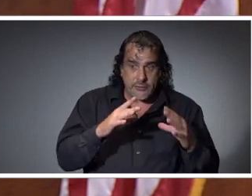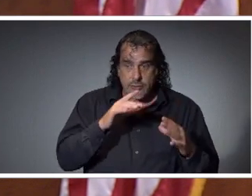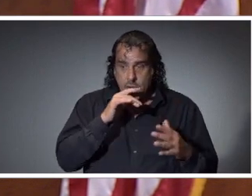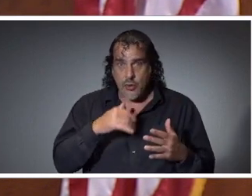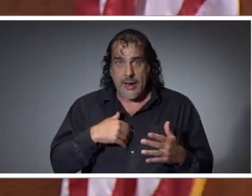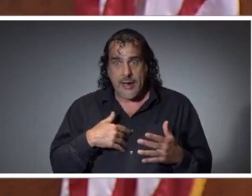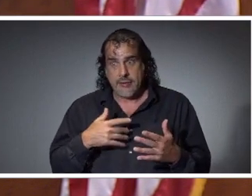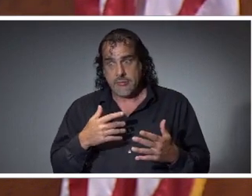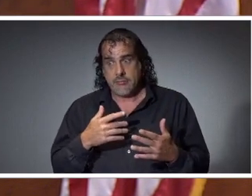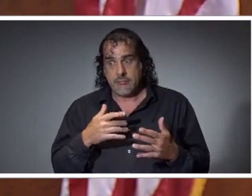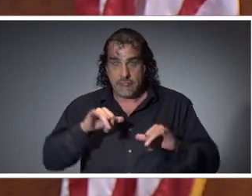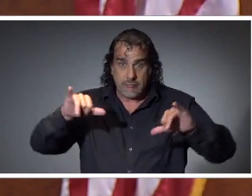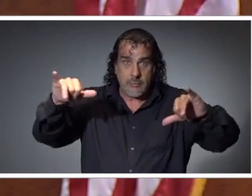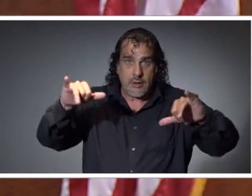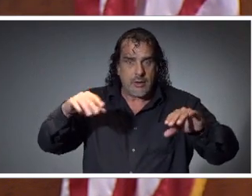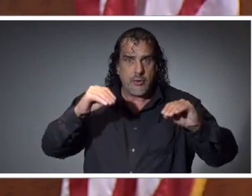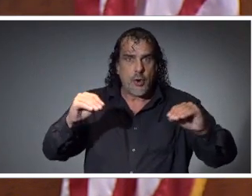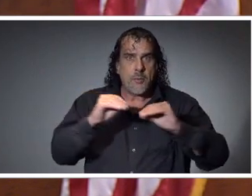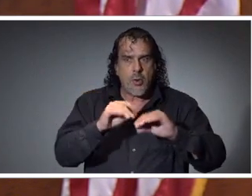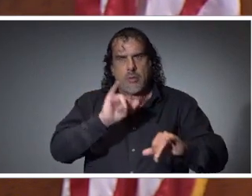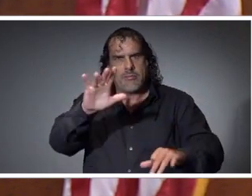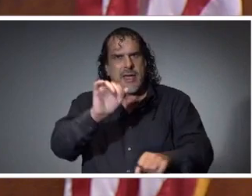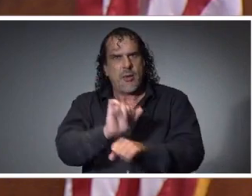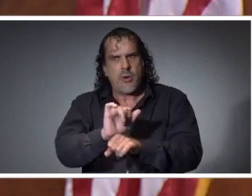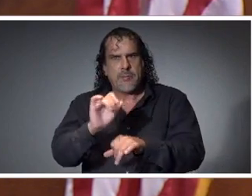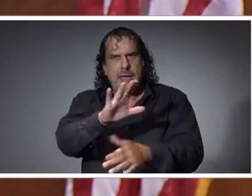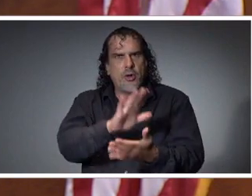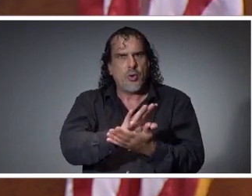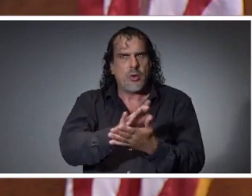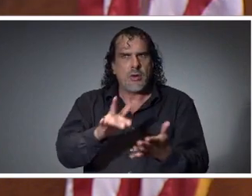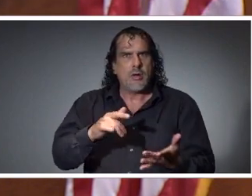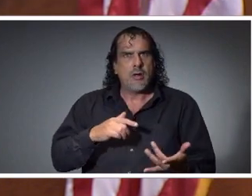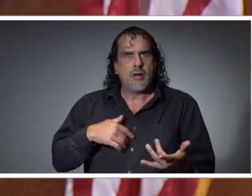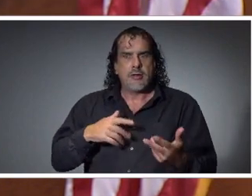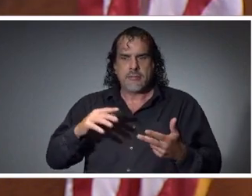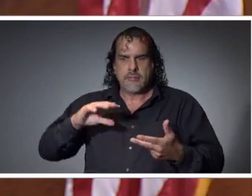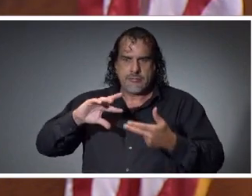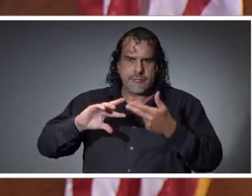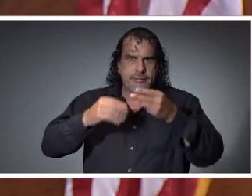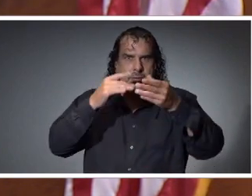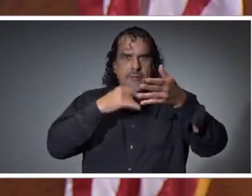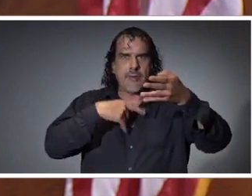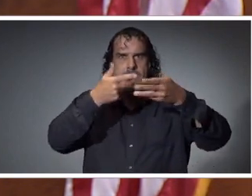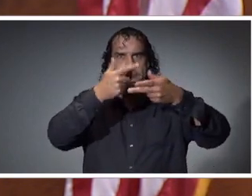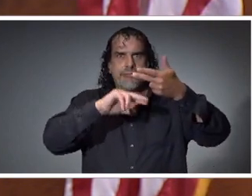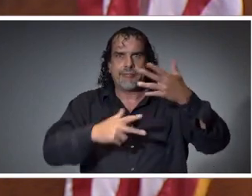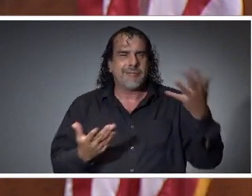quarantined that are no longer quarantined, and every day there's going to be kids and teachers that are added. And so